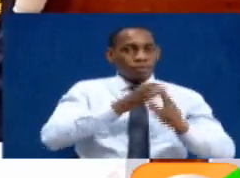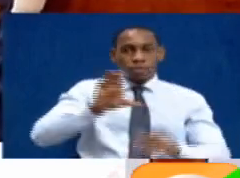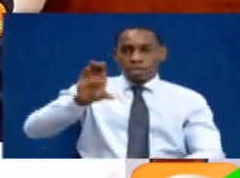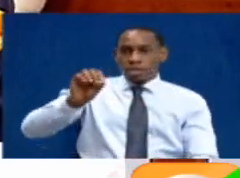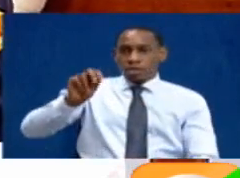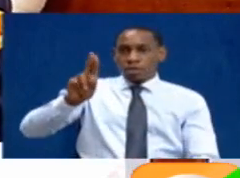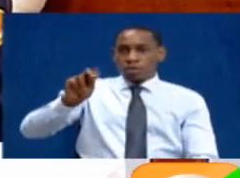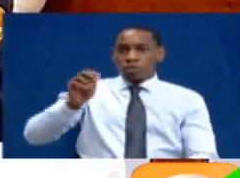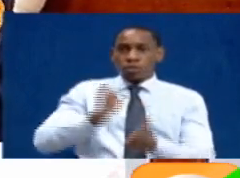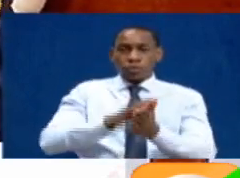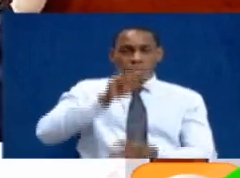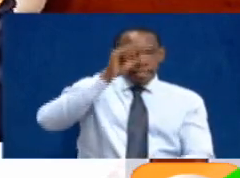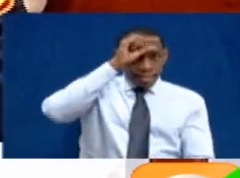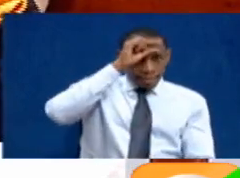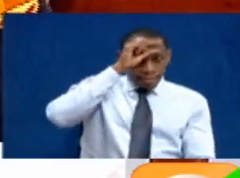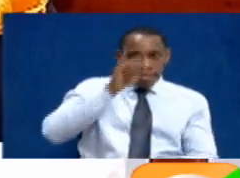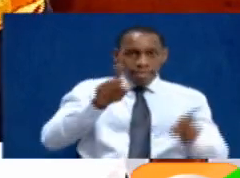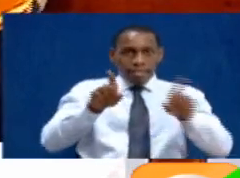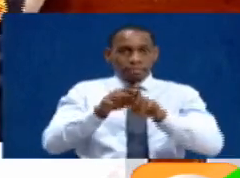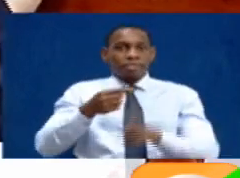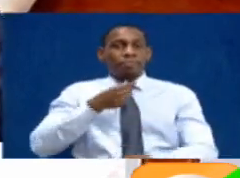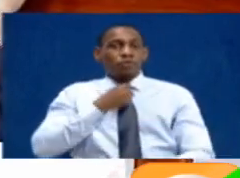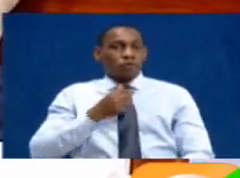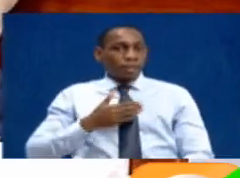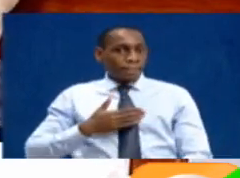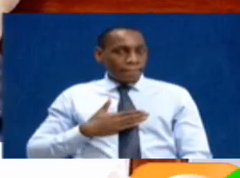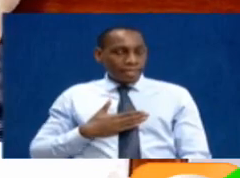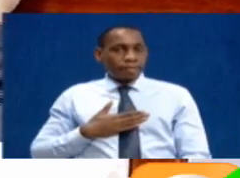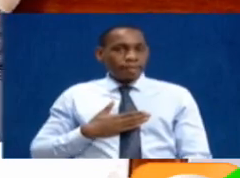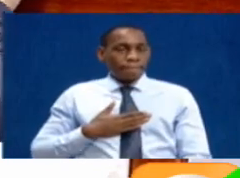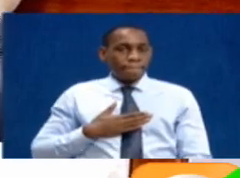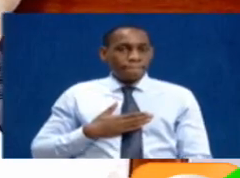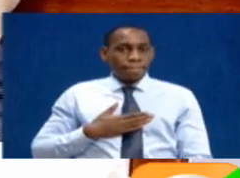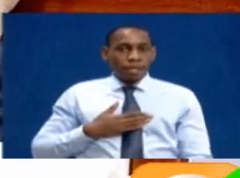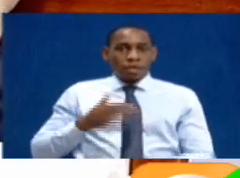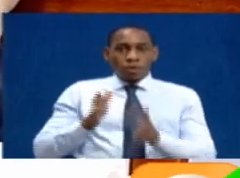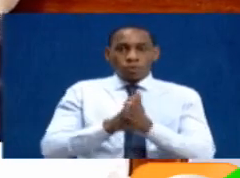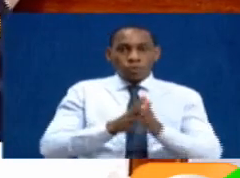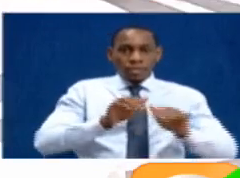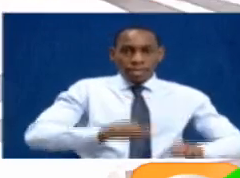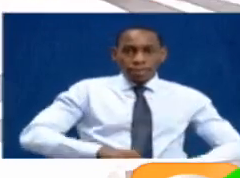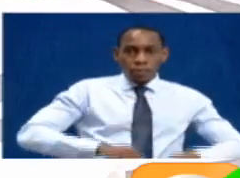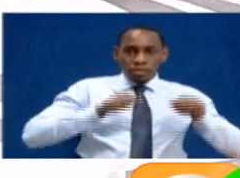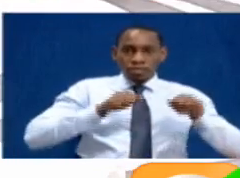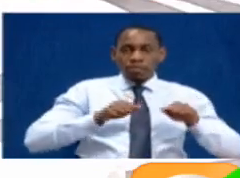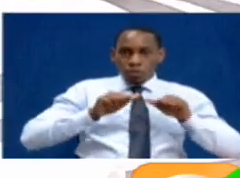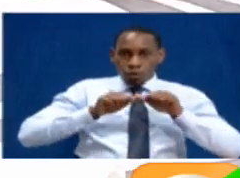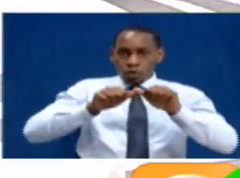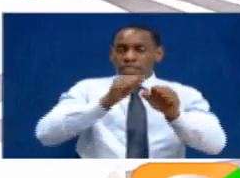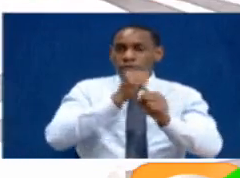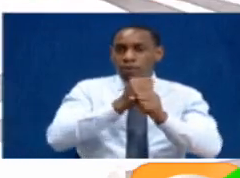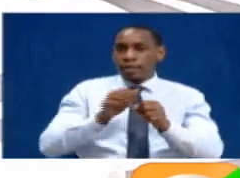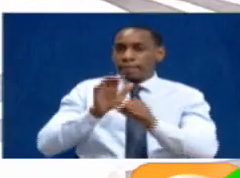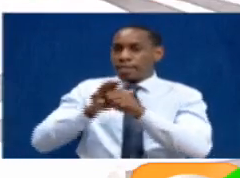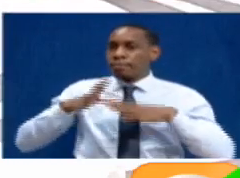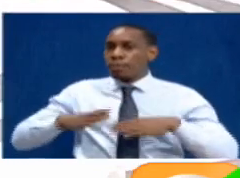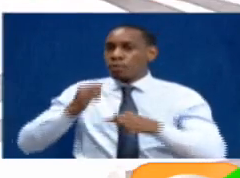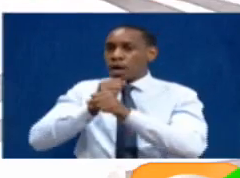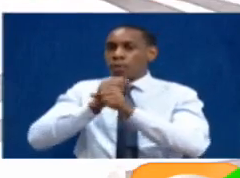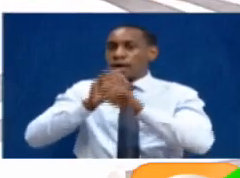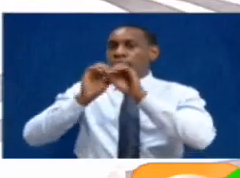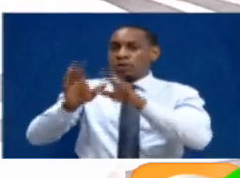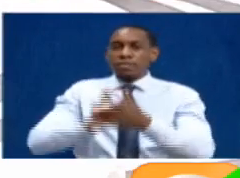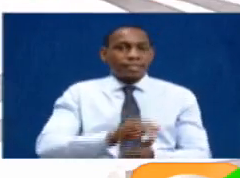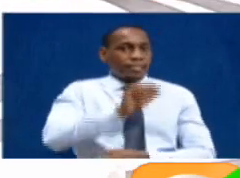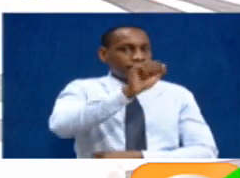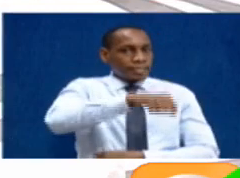COTU and the government. Yeah, but and between my union and the employers, but a lot of to your, keep jobs. A lot of your people are out of work.